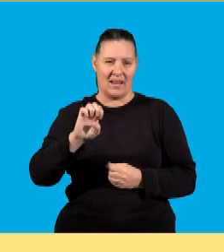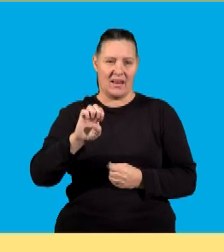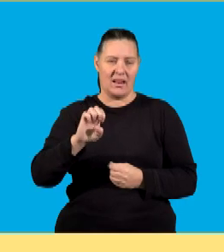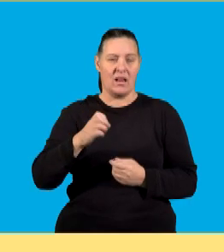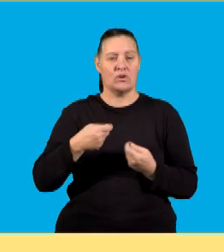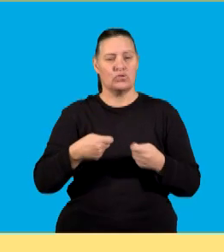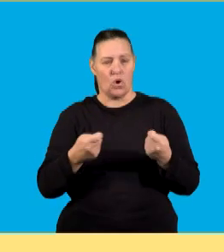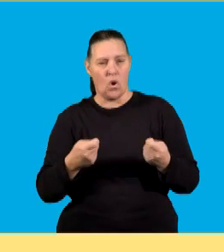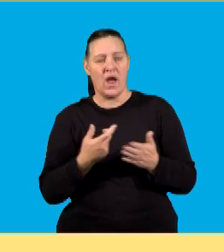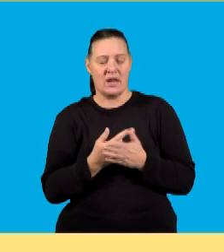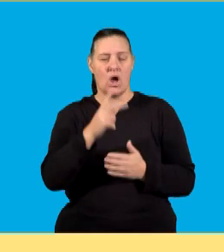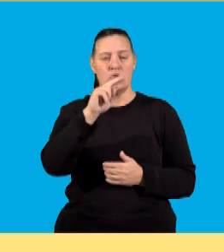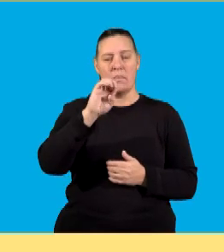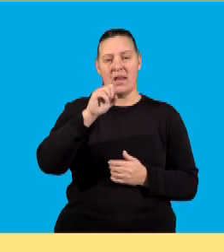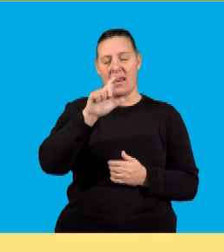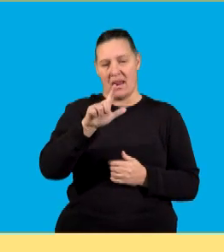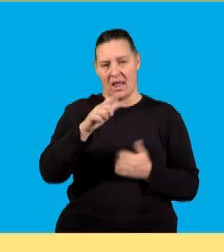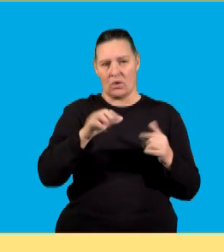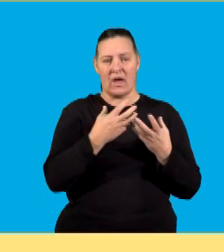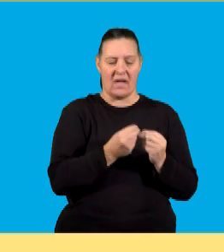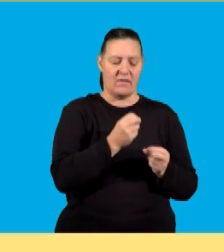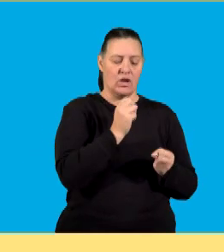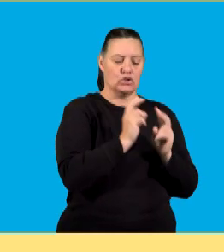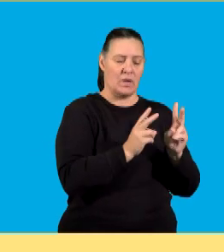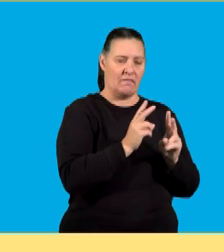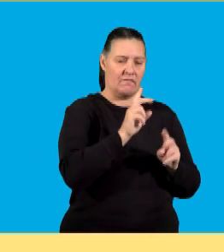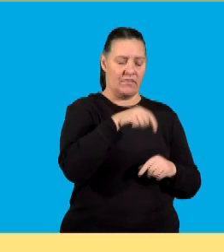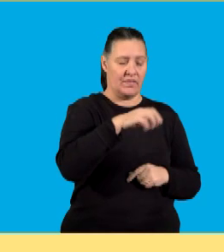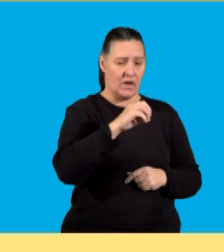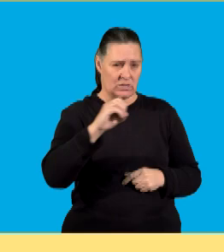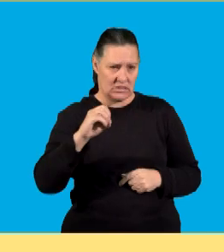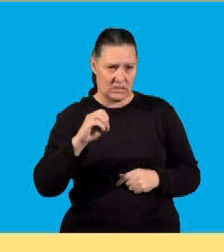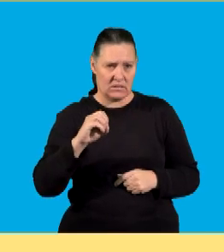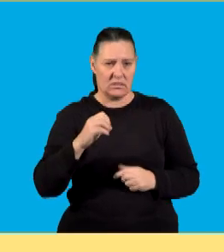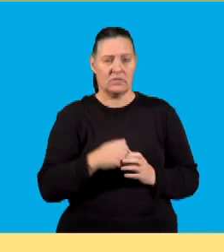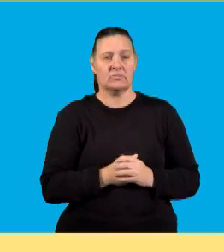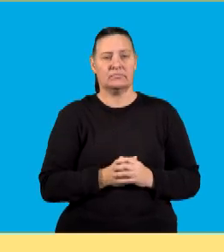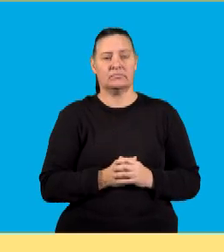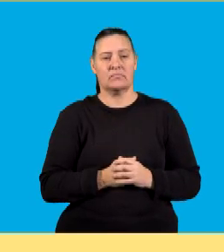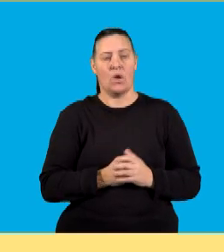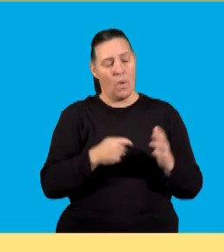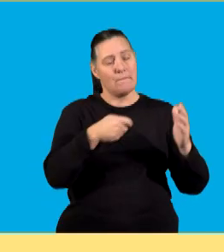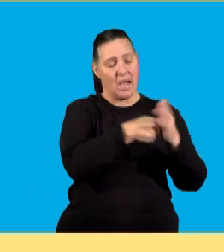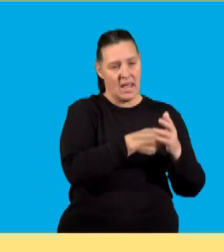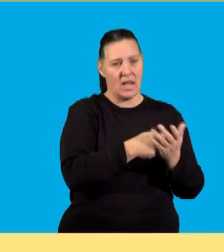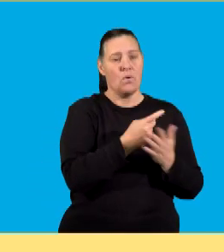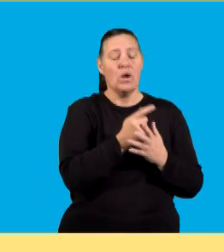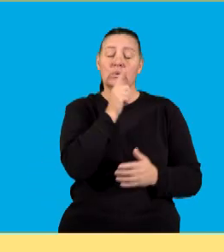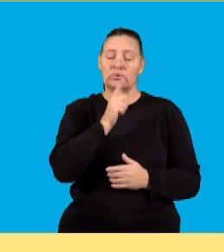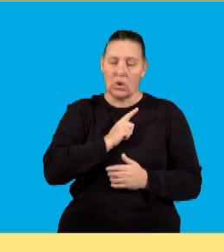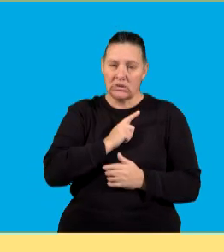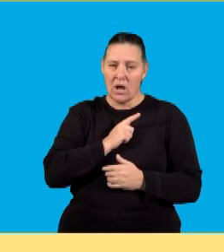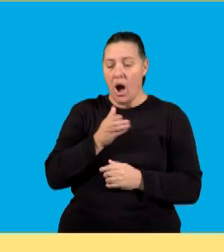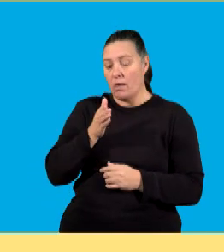Consumable stores, you find them in the nominal account section. So you have 12,000. This is the consumable stores that we purchased. We